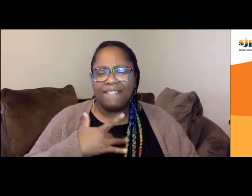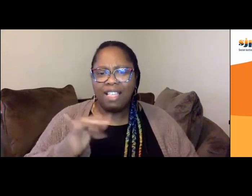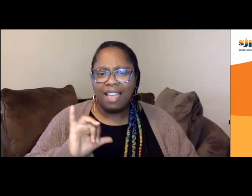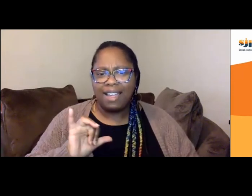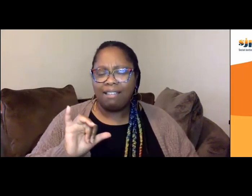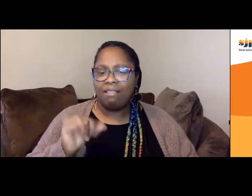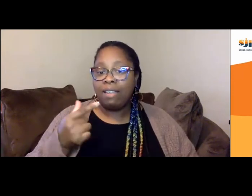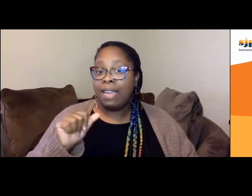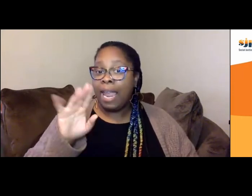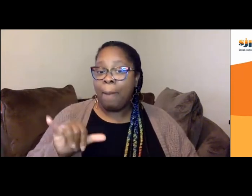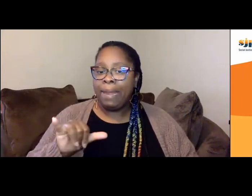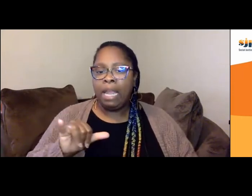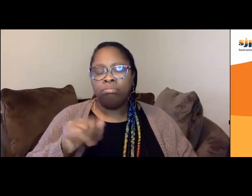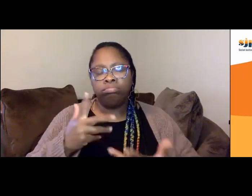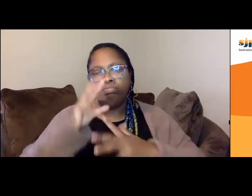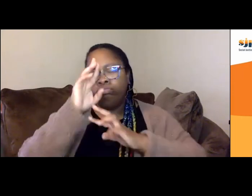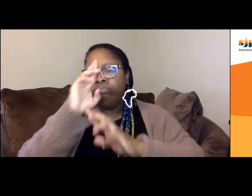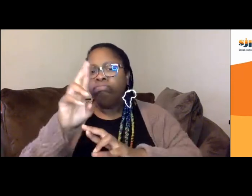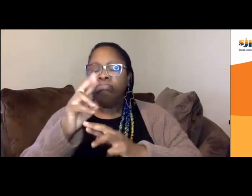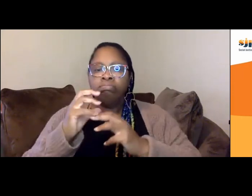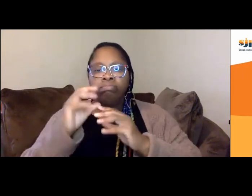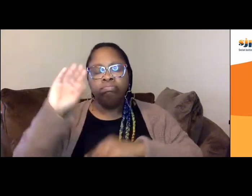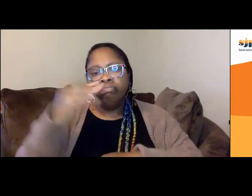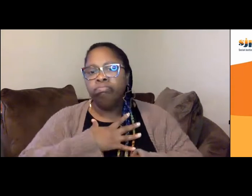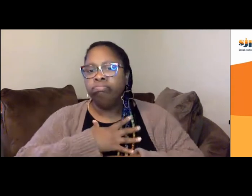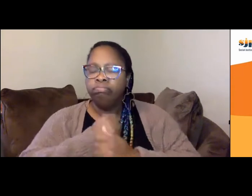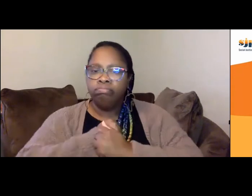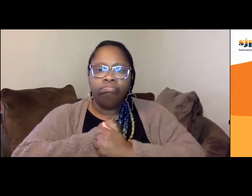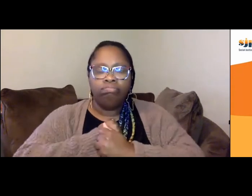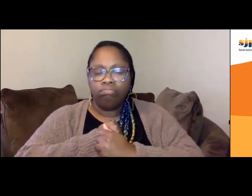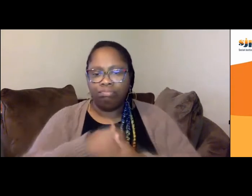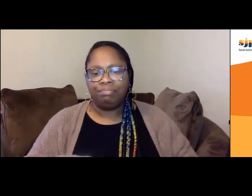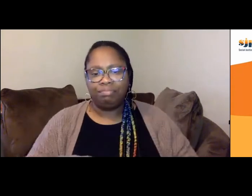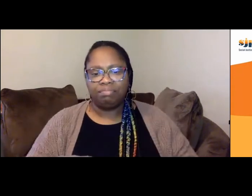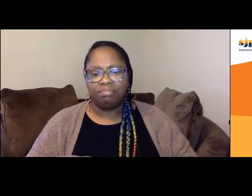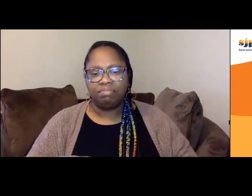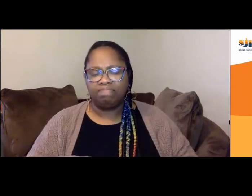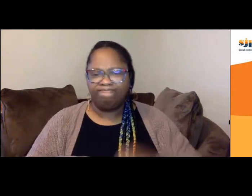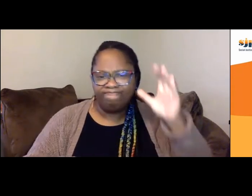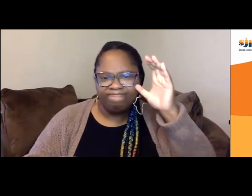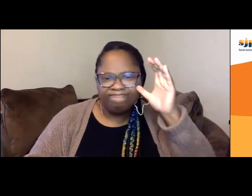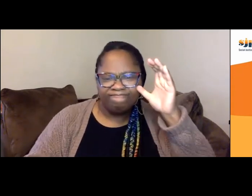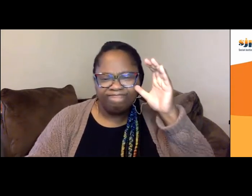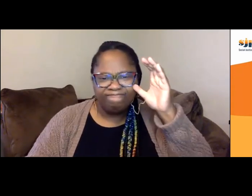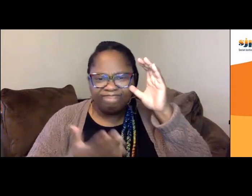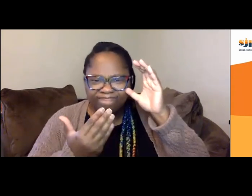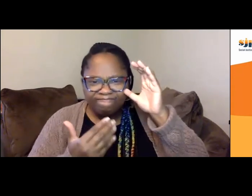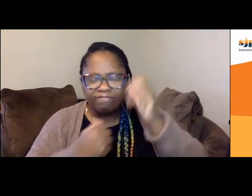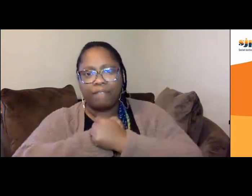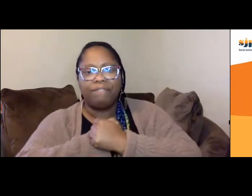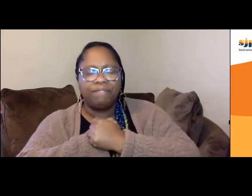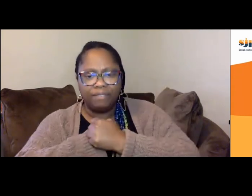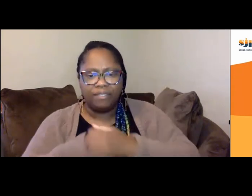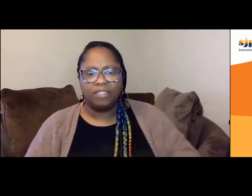one another with grace and love. Yes. Yeah, being heard, being loved.